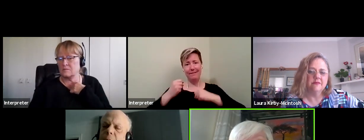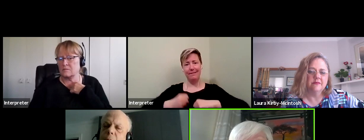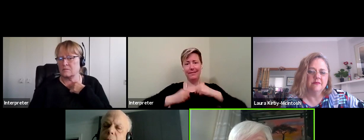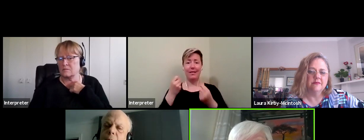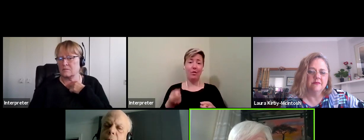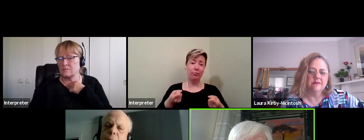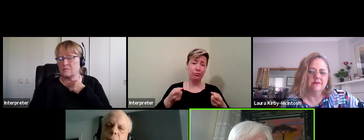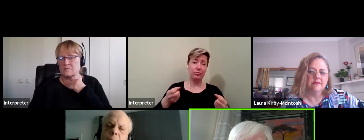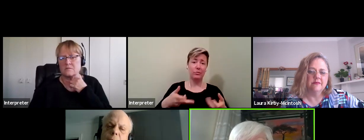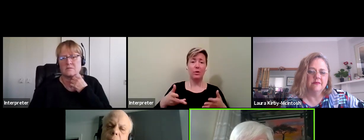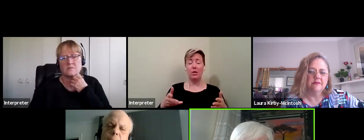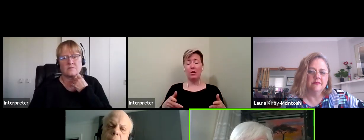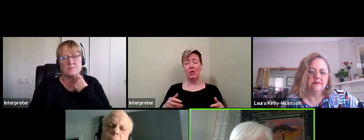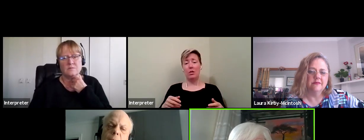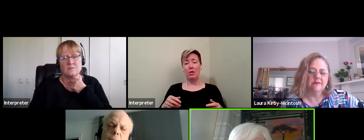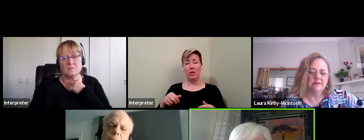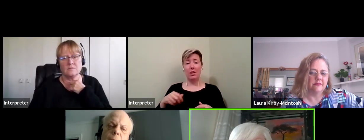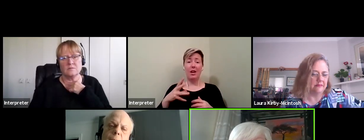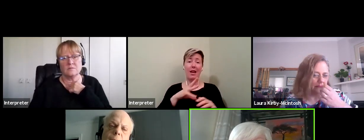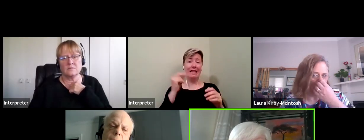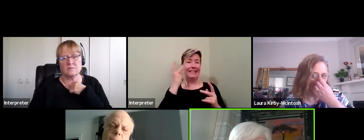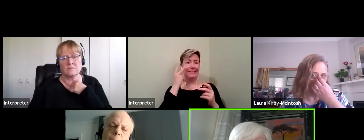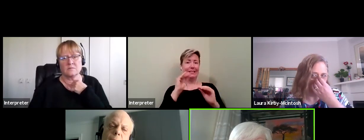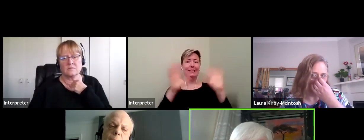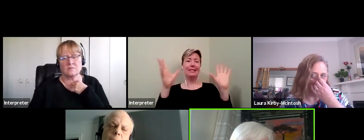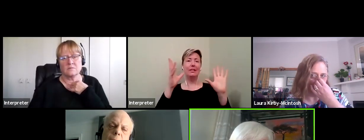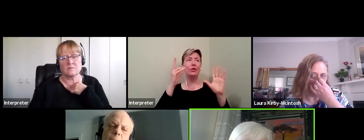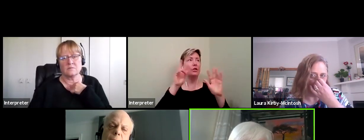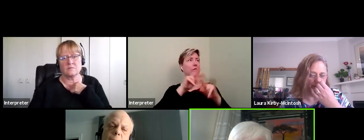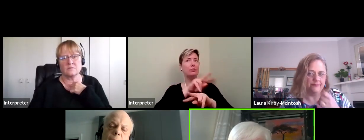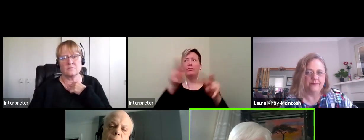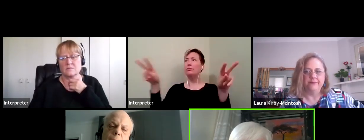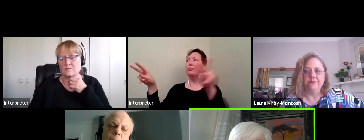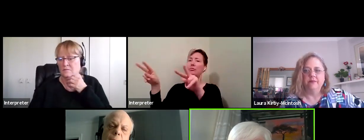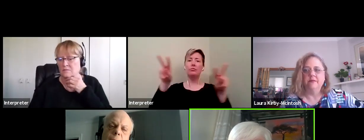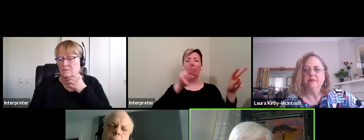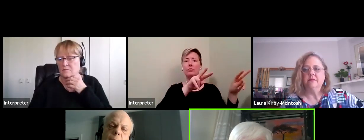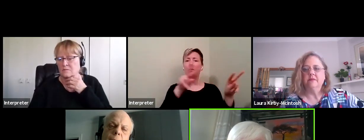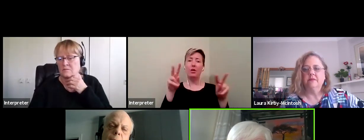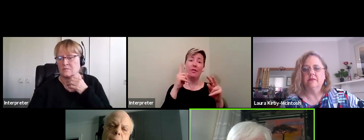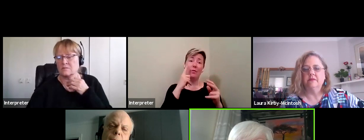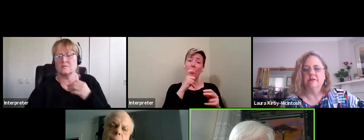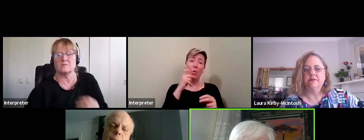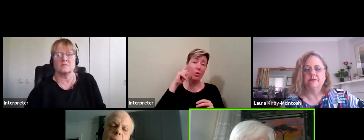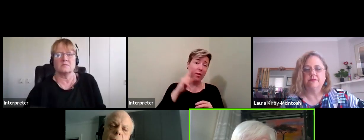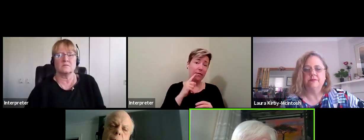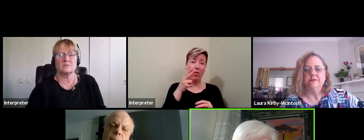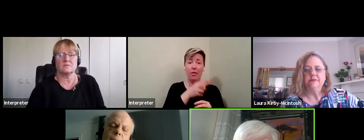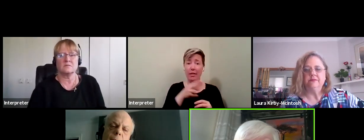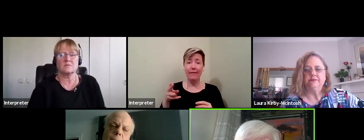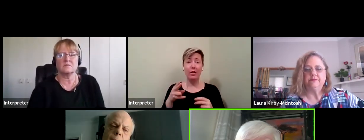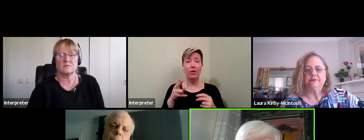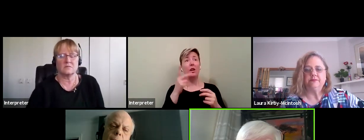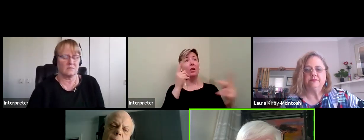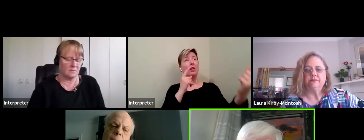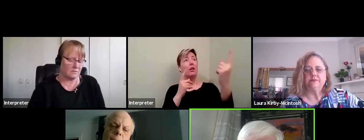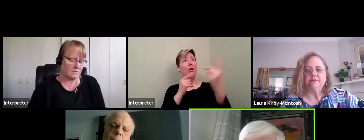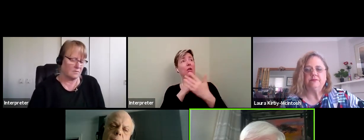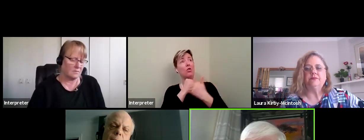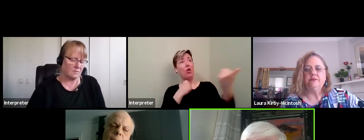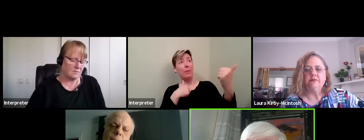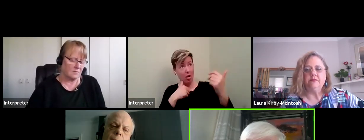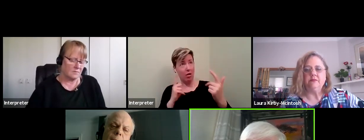with hearing loss and cognitive disabilities to be able to see what's going on, or somebody may be calling them.